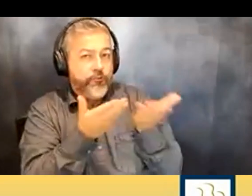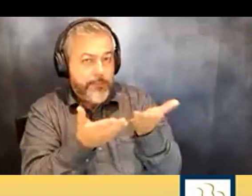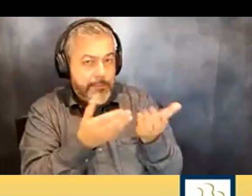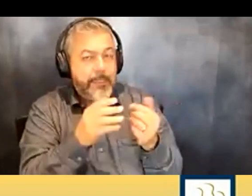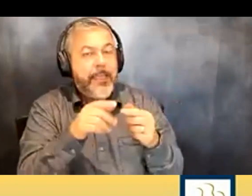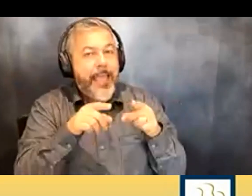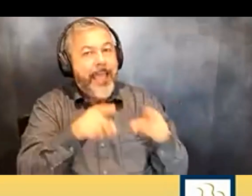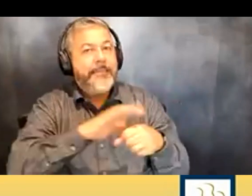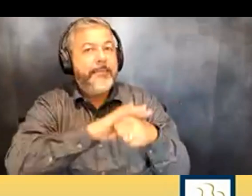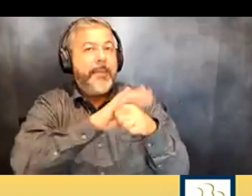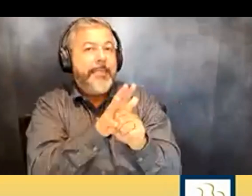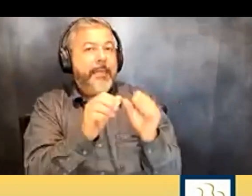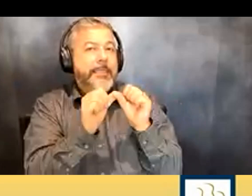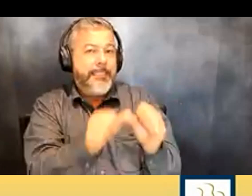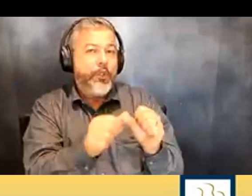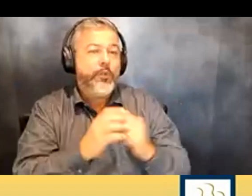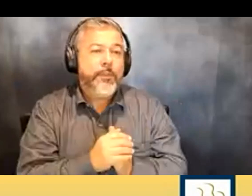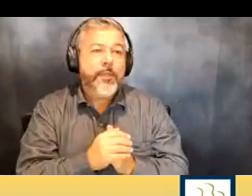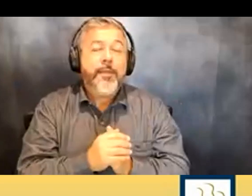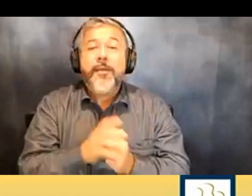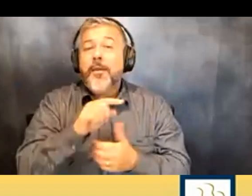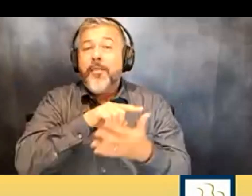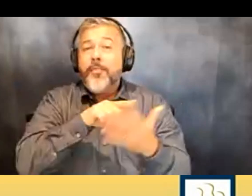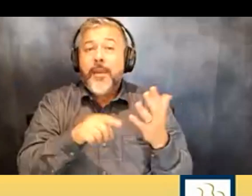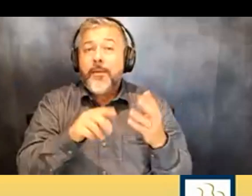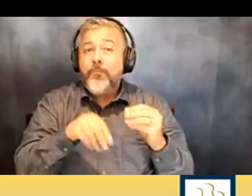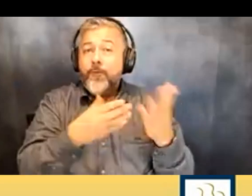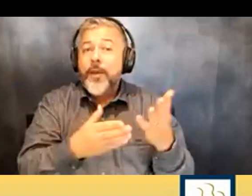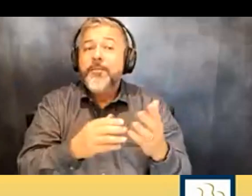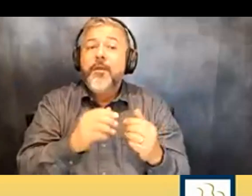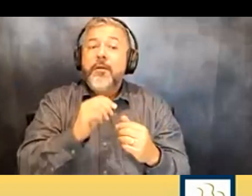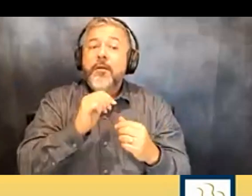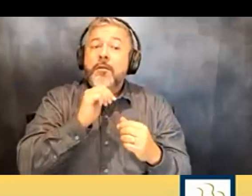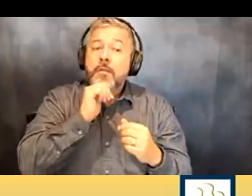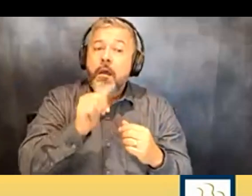pandemic continues. So those provide both the non-congregate shelter for